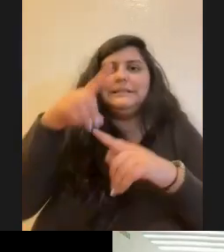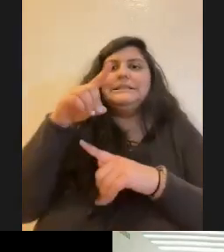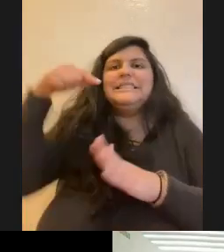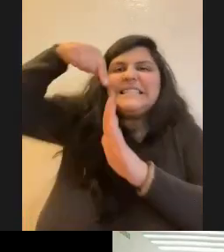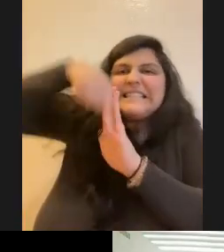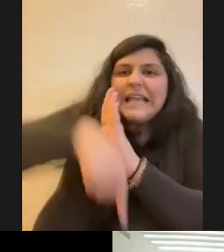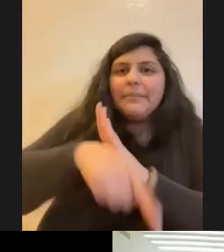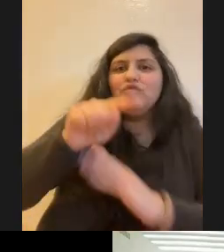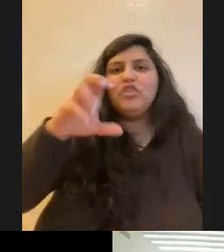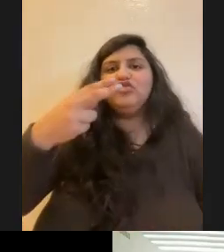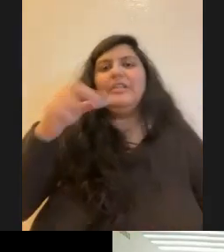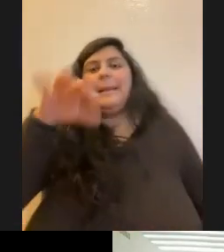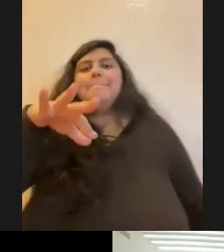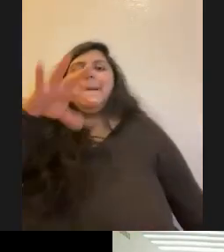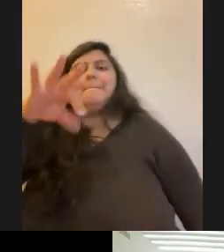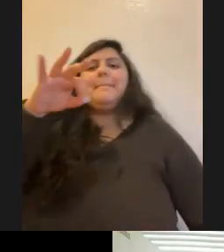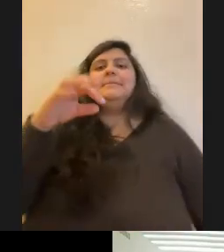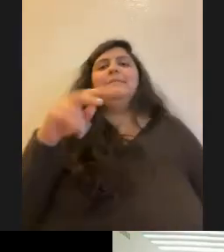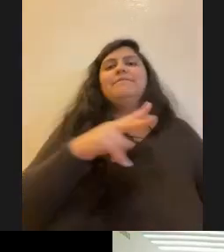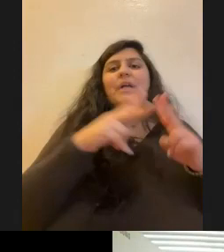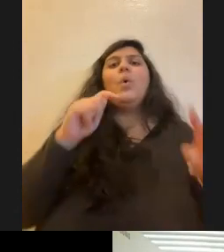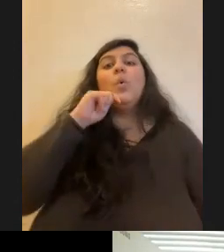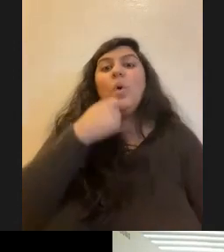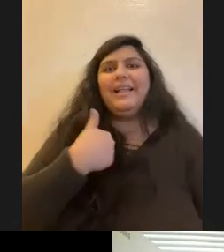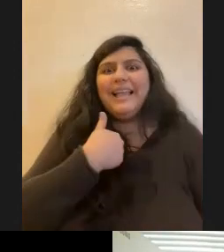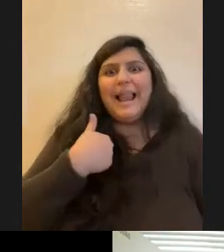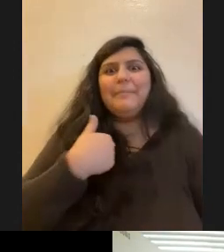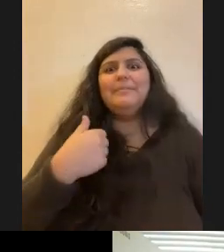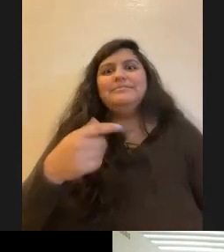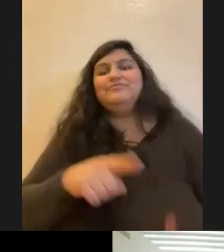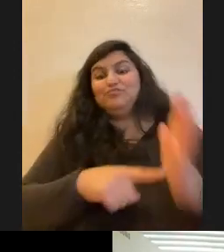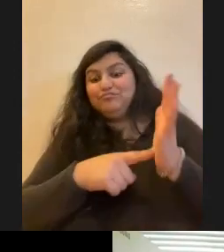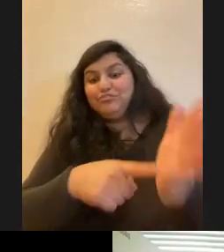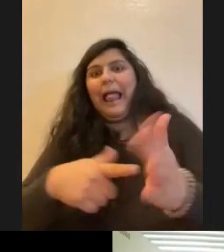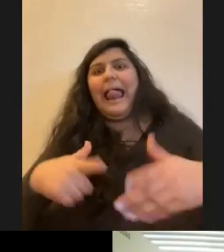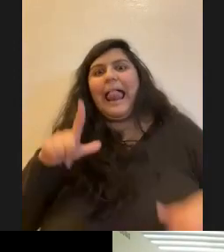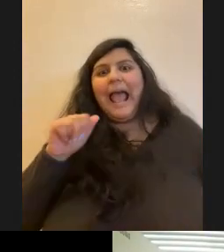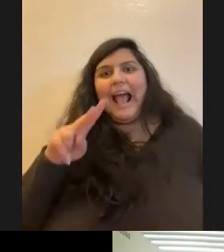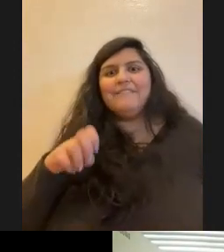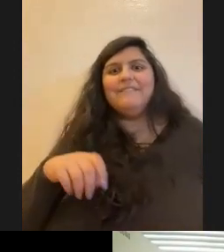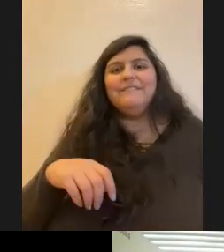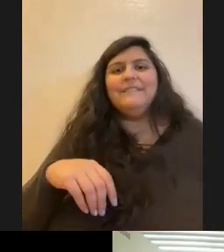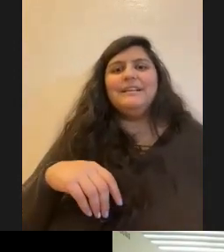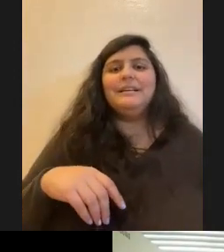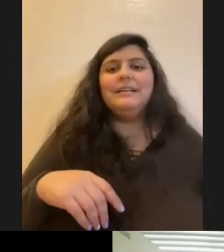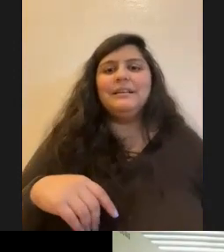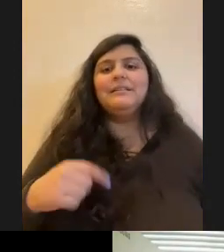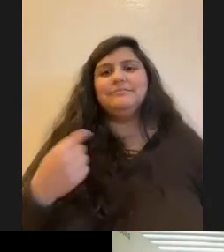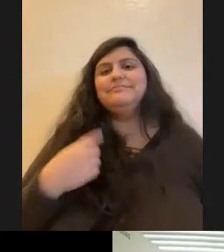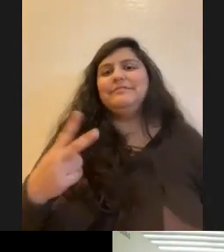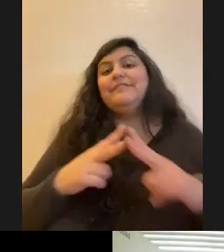so they can pick up a lot of these really cool deep sea creatures and actually have them displayed live. So if anyone's in California, highly